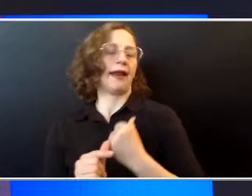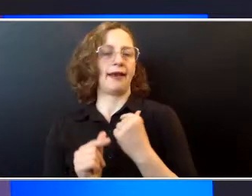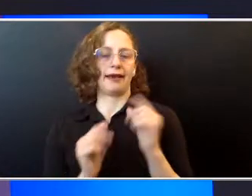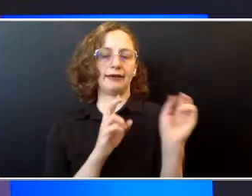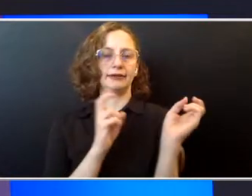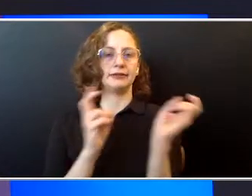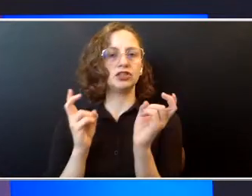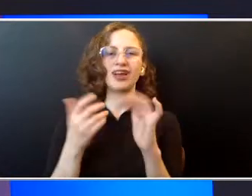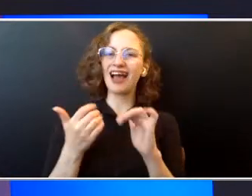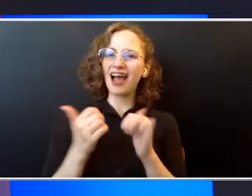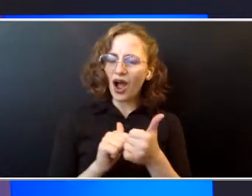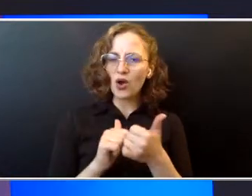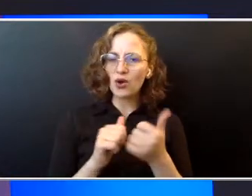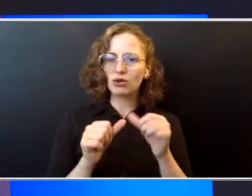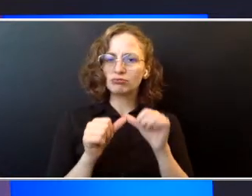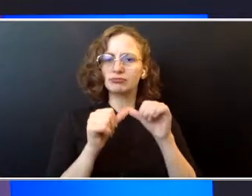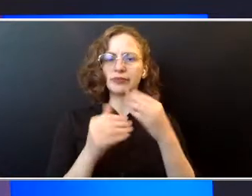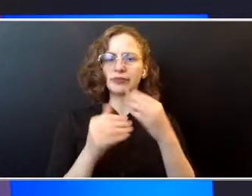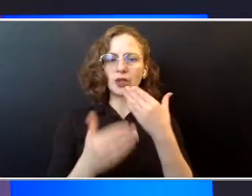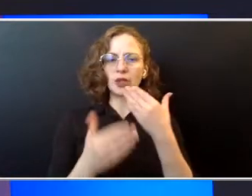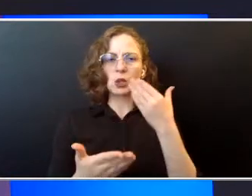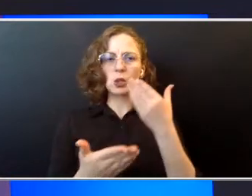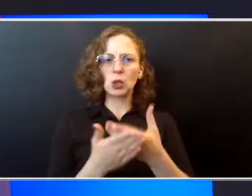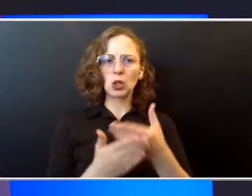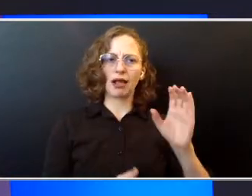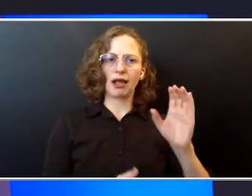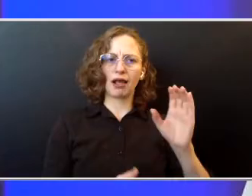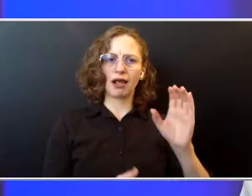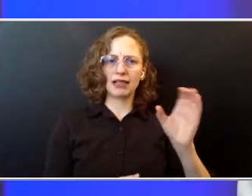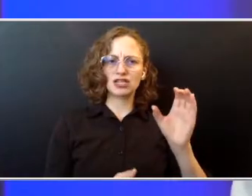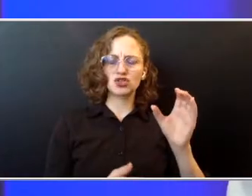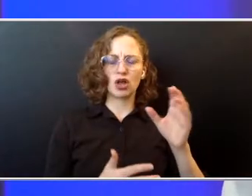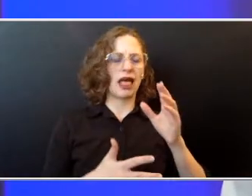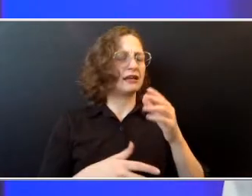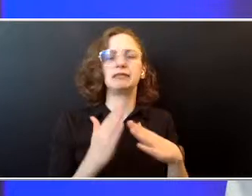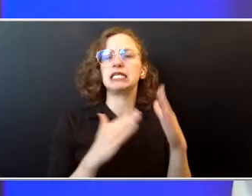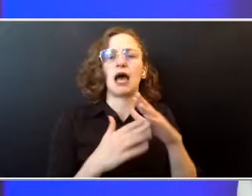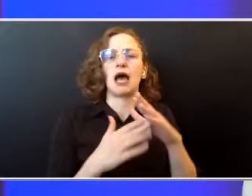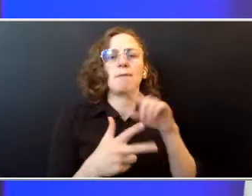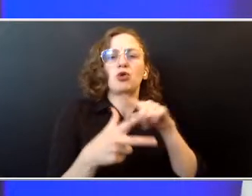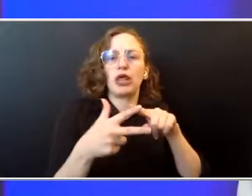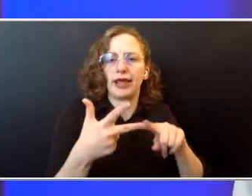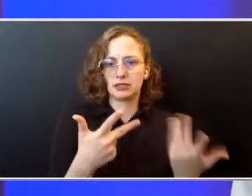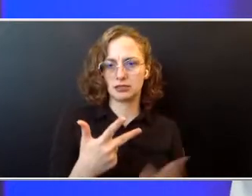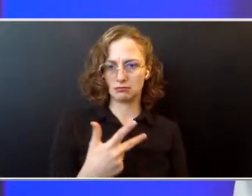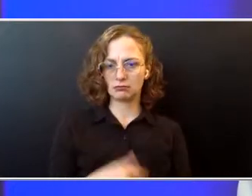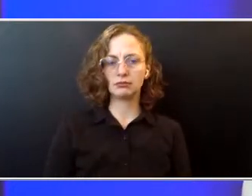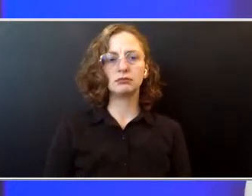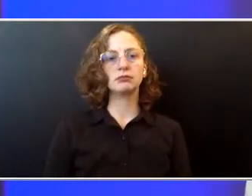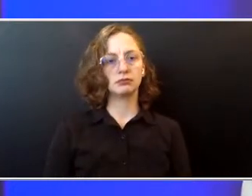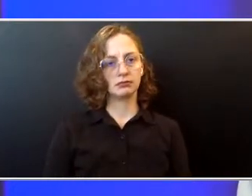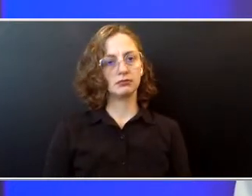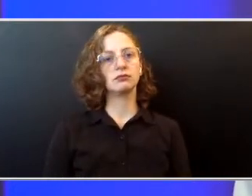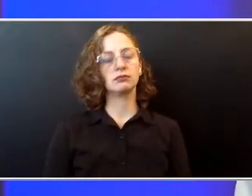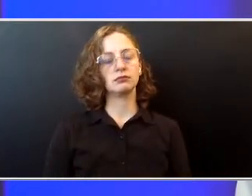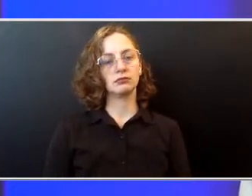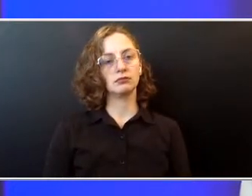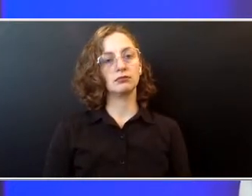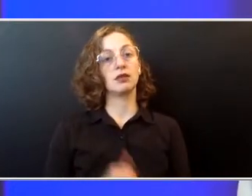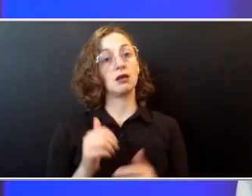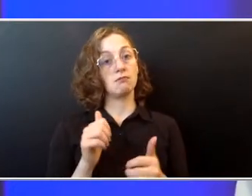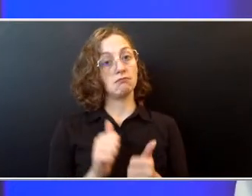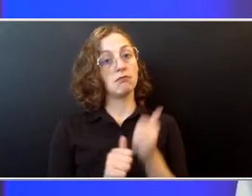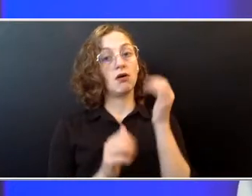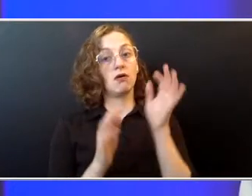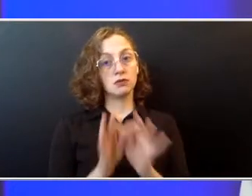your cholesterol nice and low? What are like the top 3 things you recommend? Yeah, so basic advice, but really the most important advice for people who don't have this